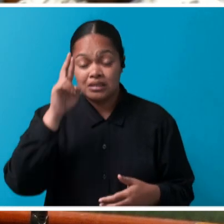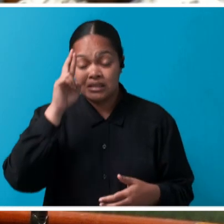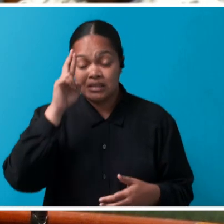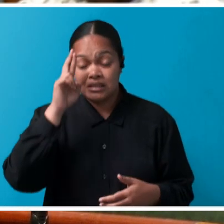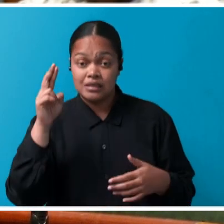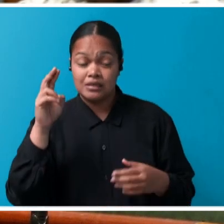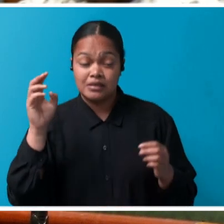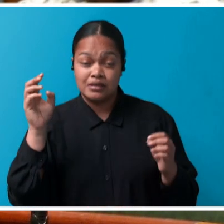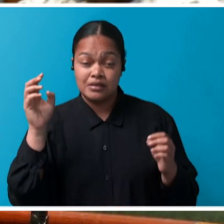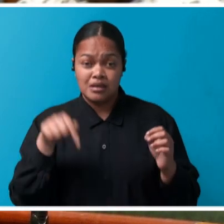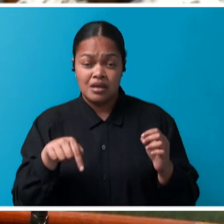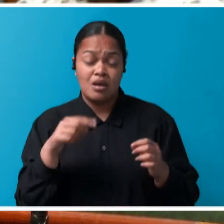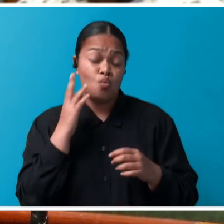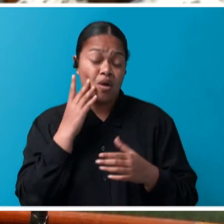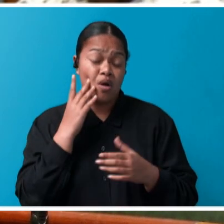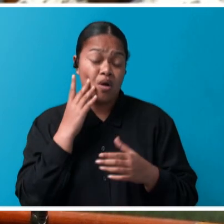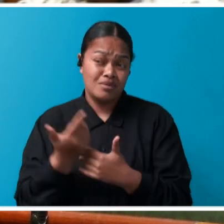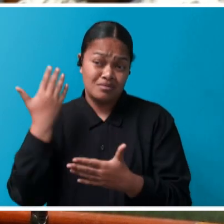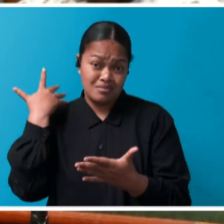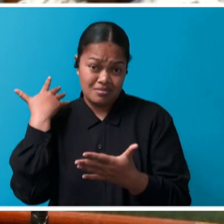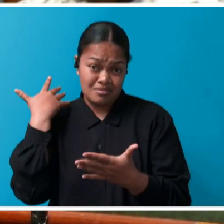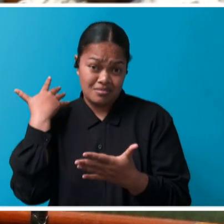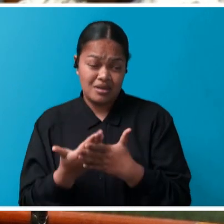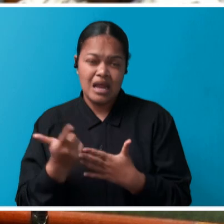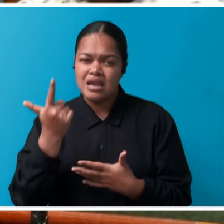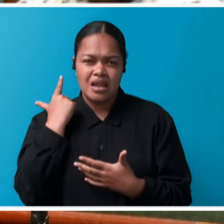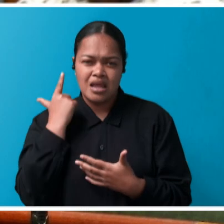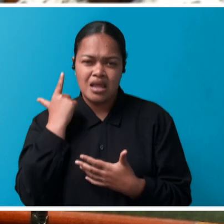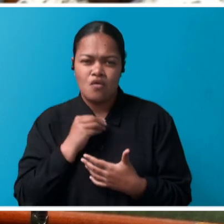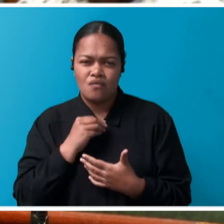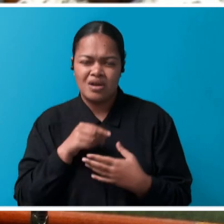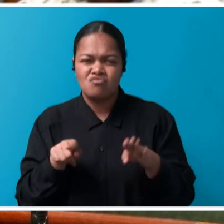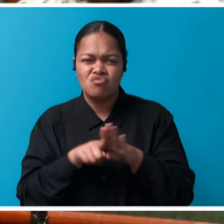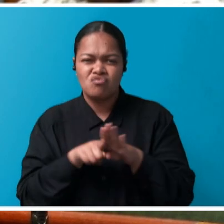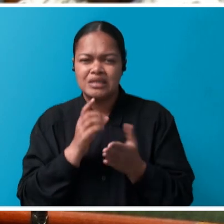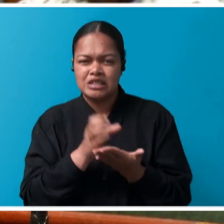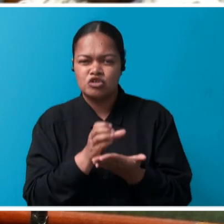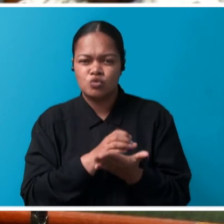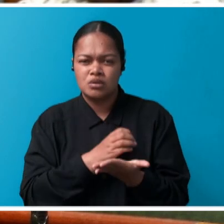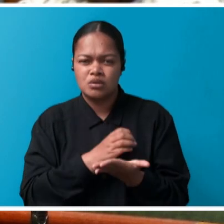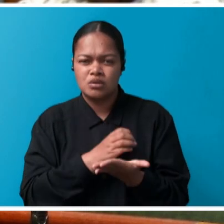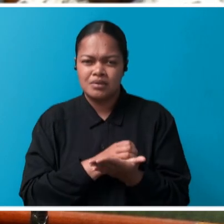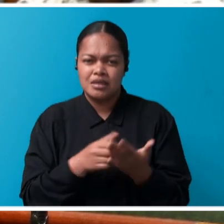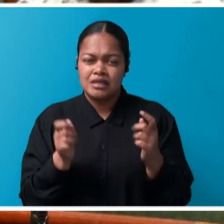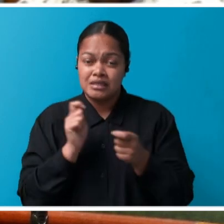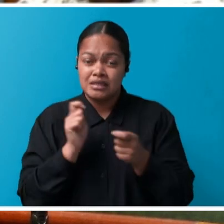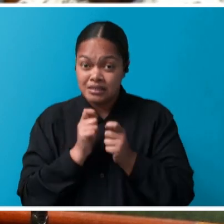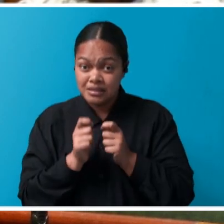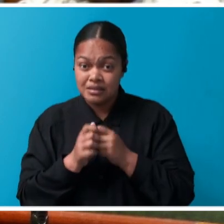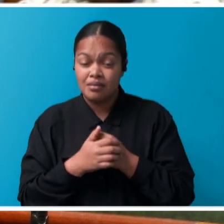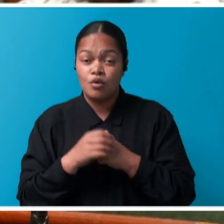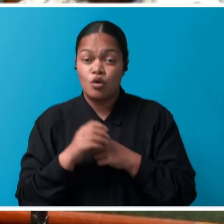educational issue during that period was the lack of relevant curriculum the examination to replace